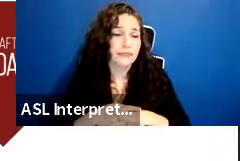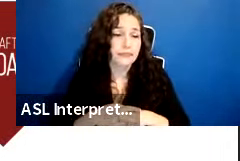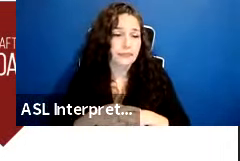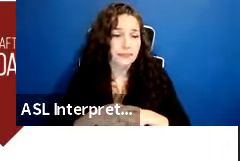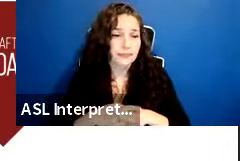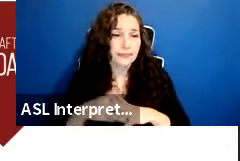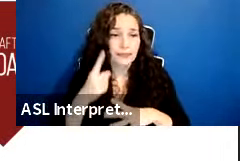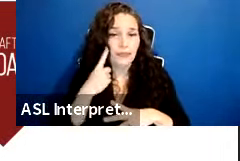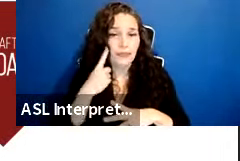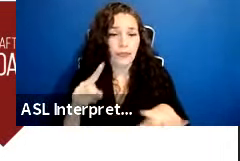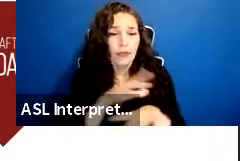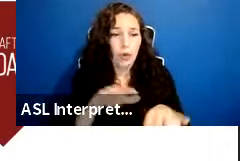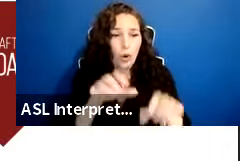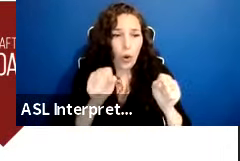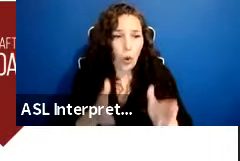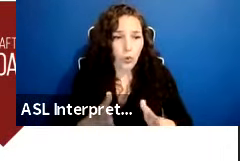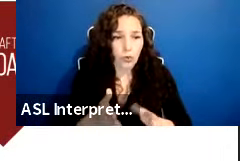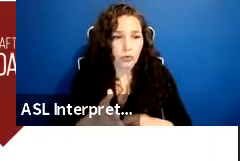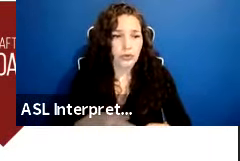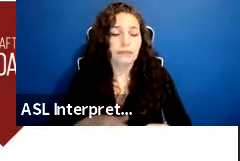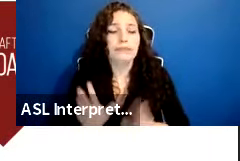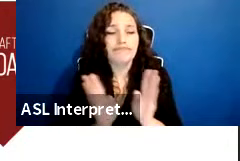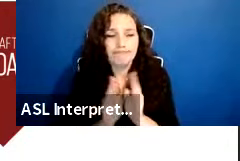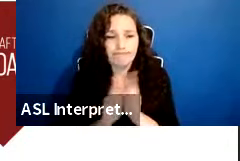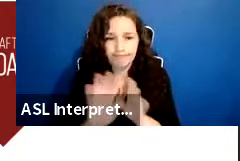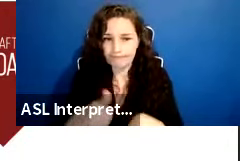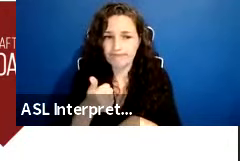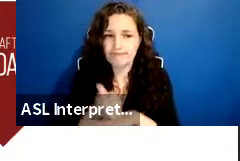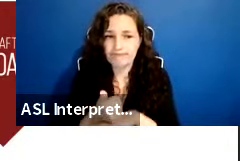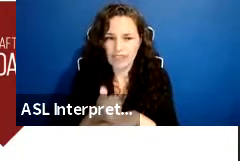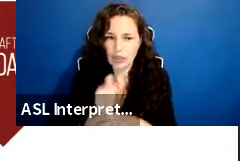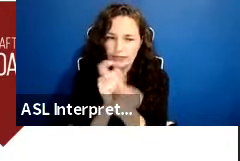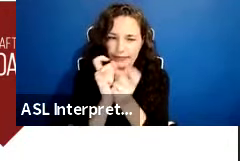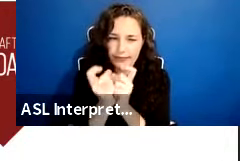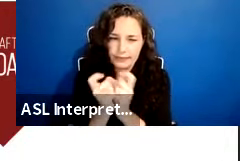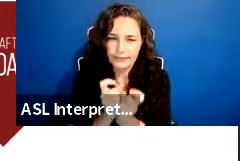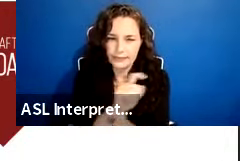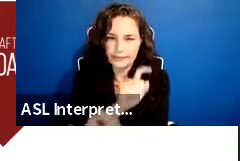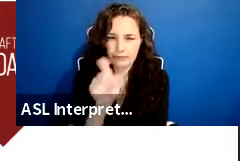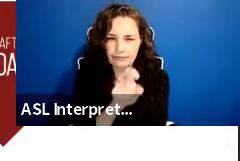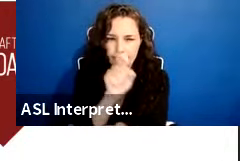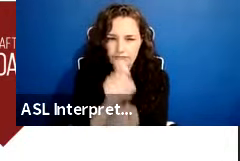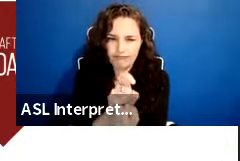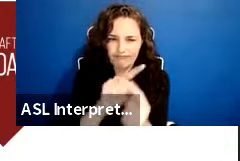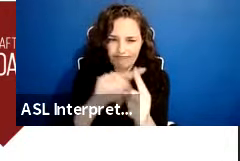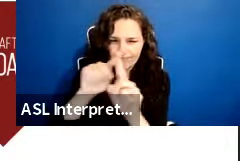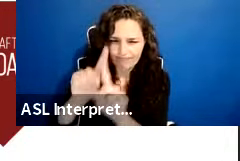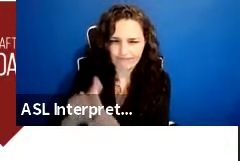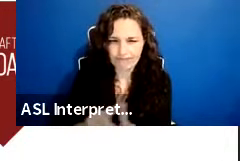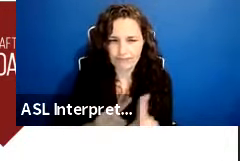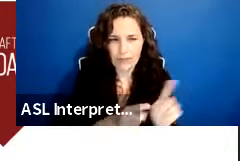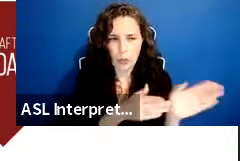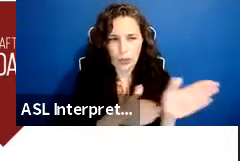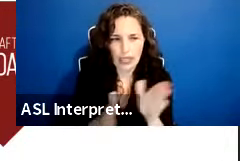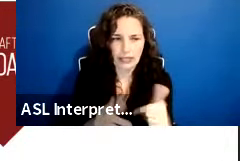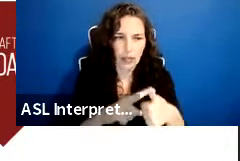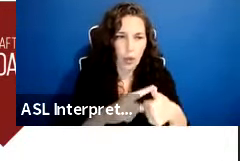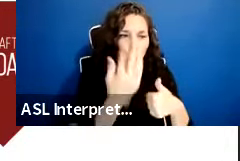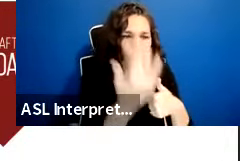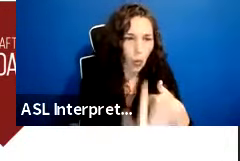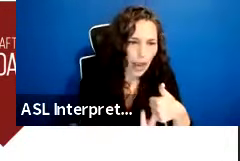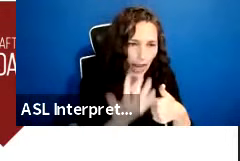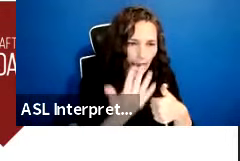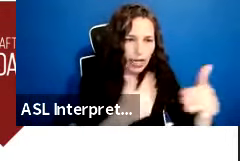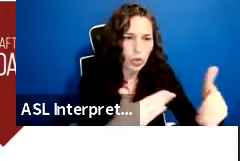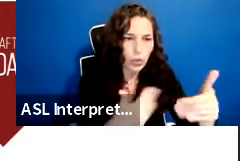For hosts, meetings can be set up or customized in a number of ways. You can add waiting rooms